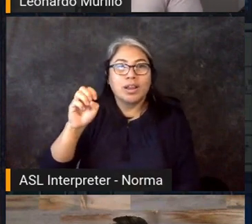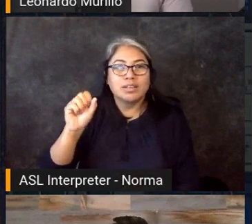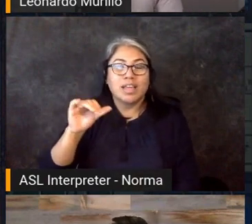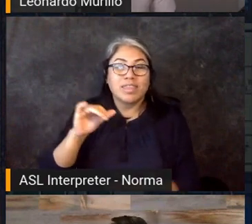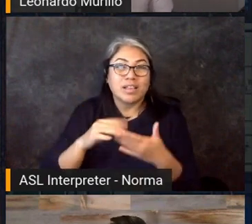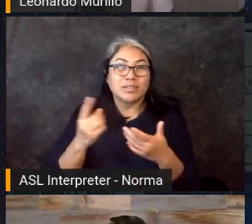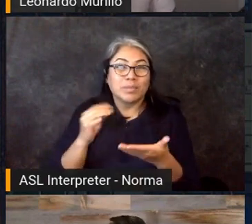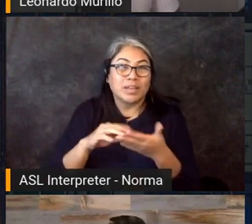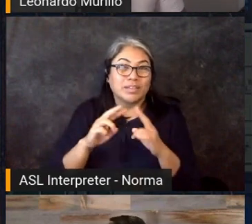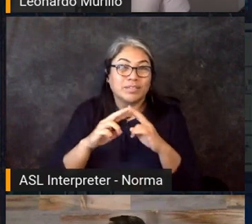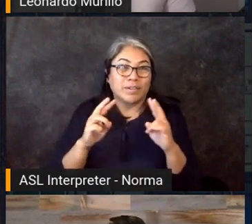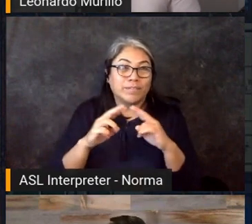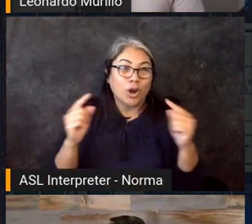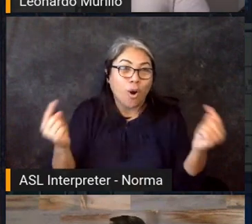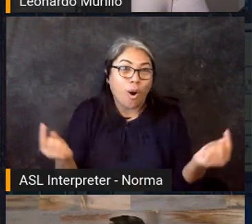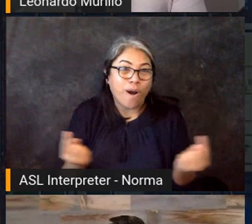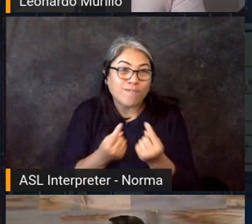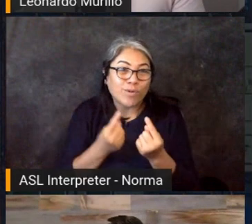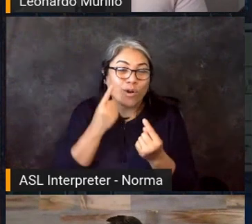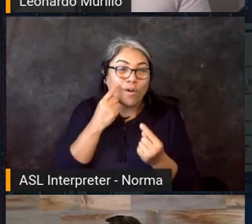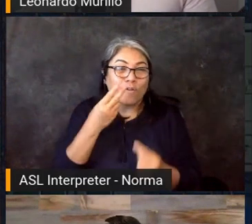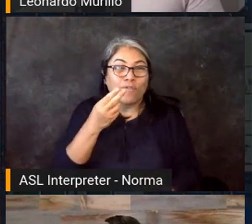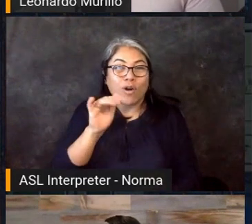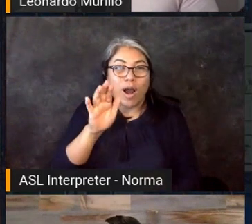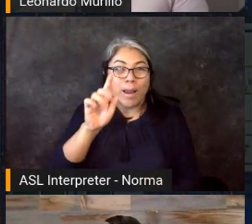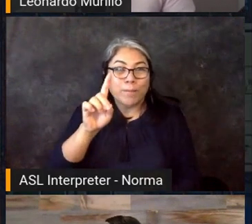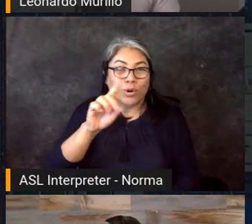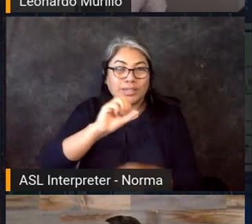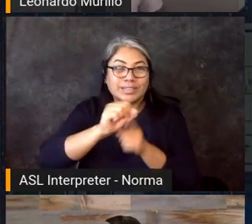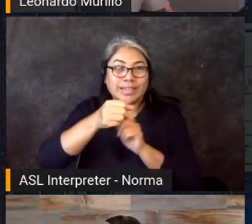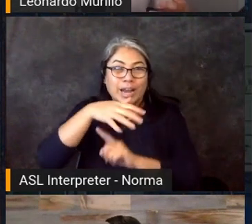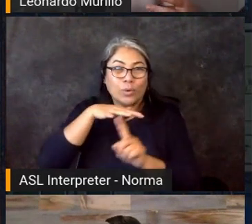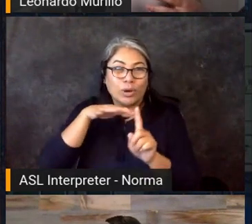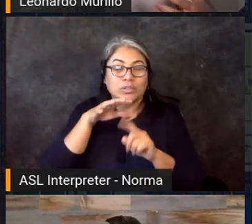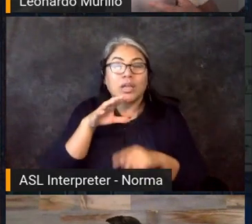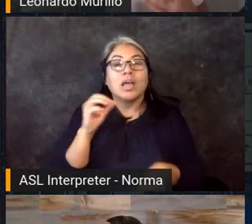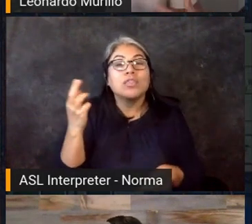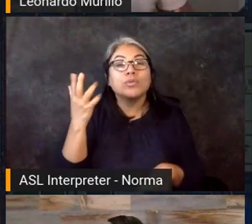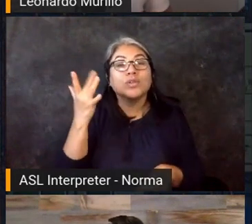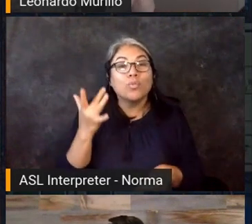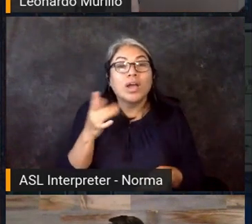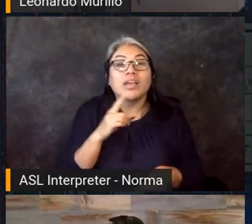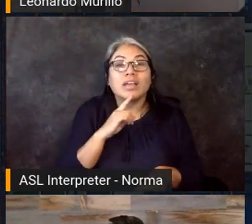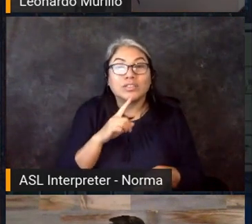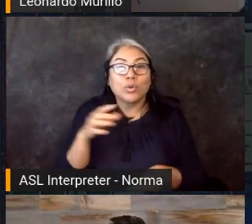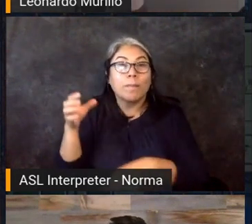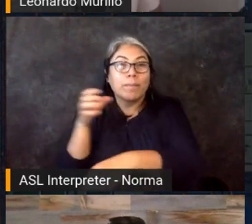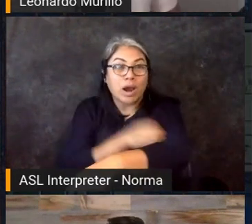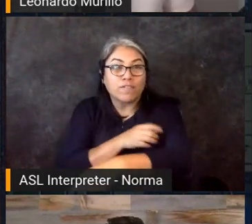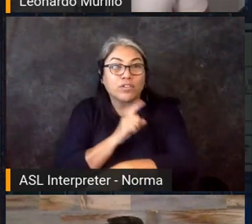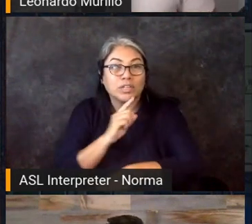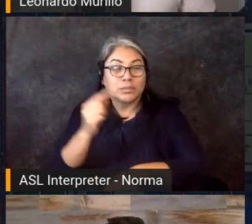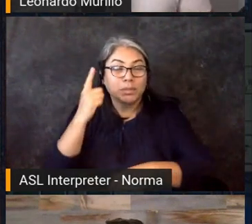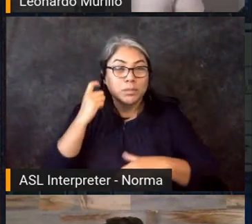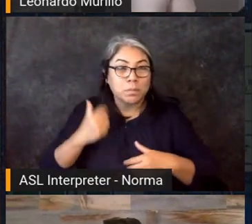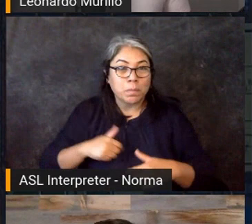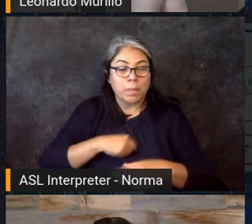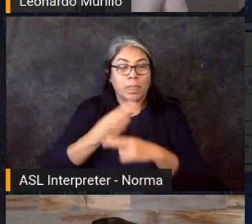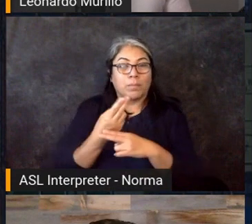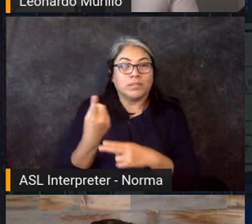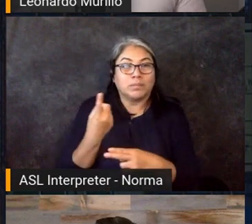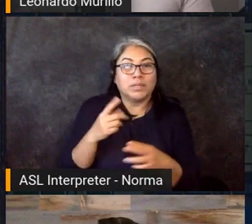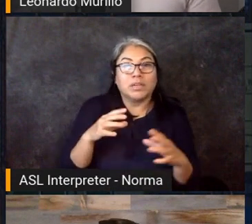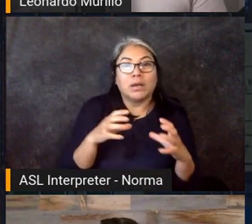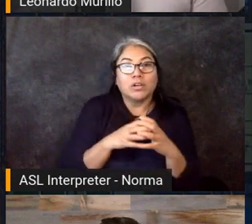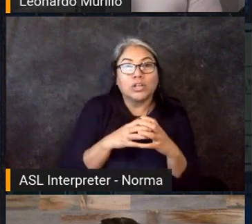hybrid scenarios. And the reason that it is so powerful is because we're using something called Cluster API, that it's another project